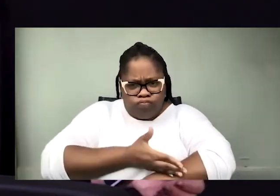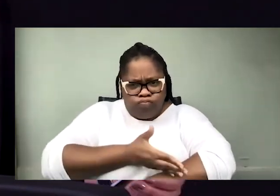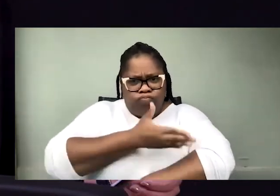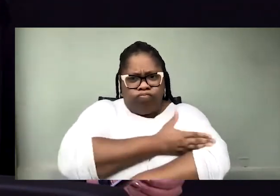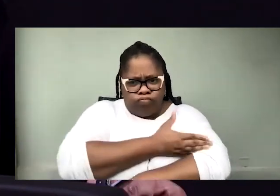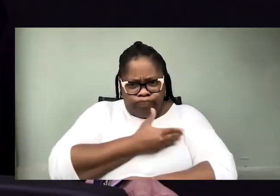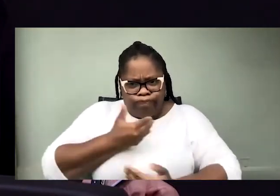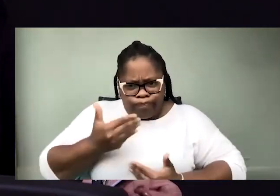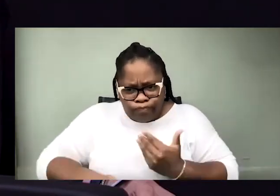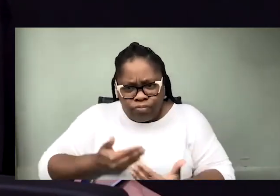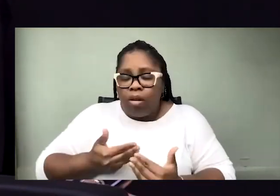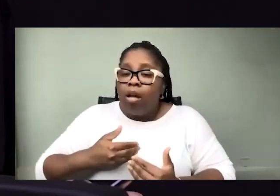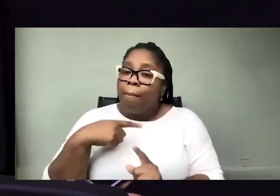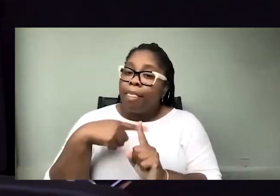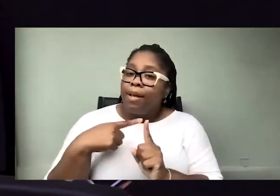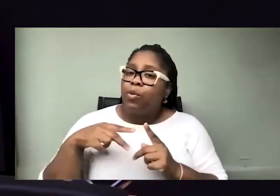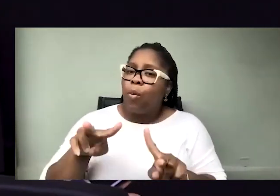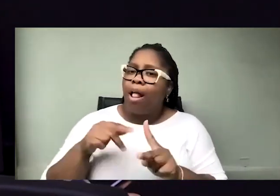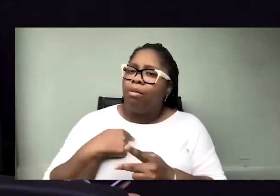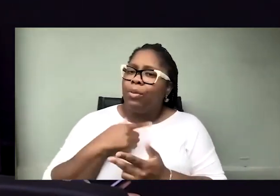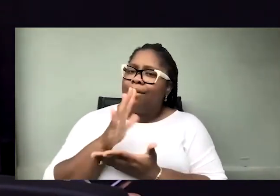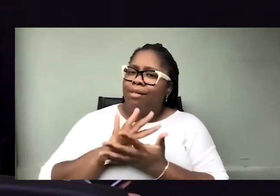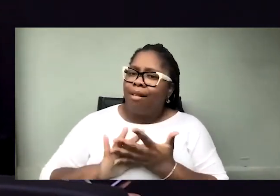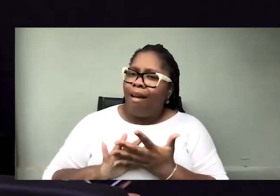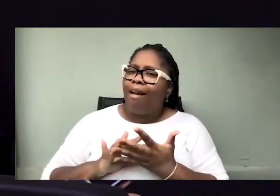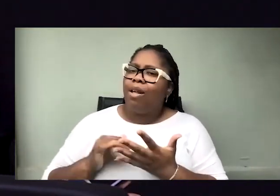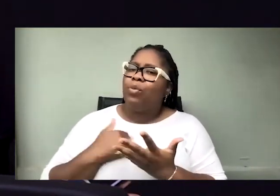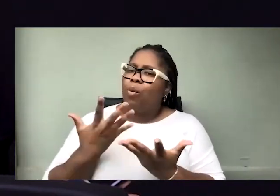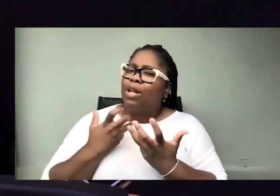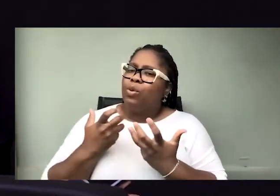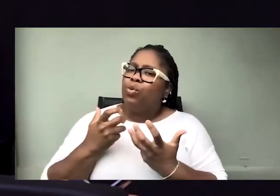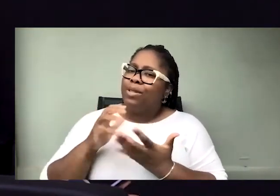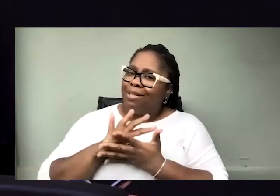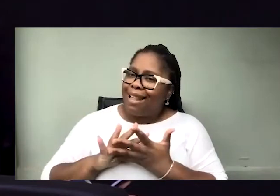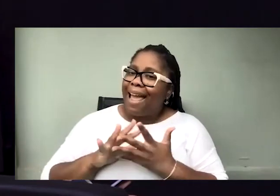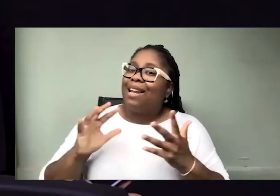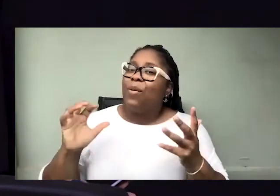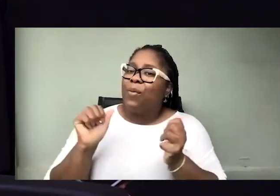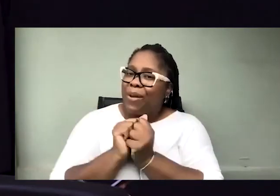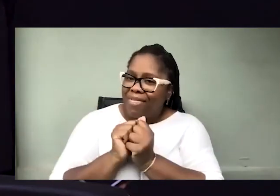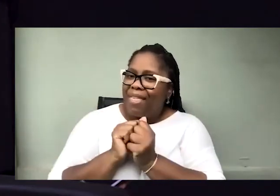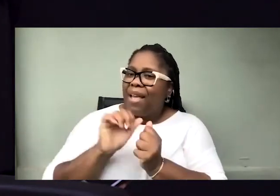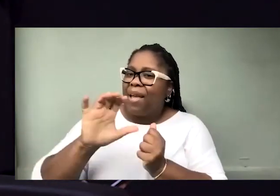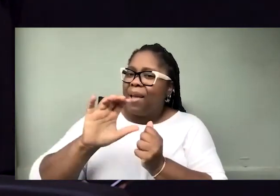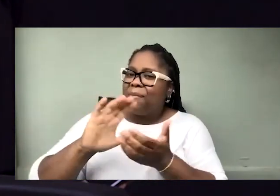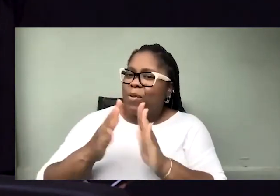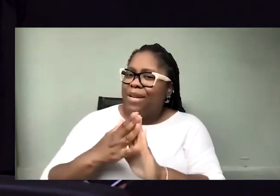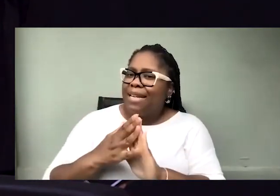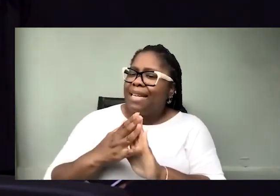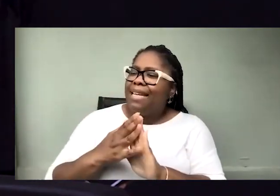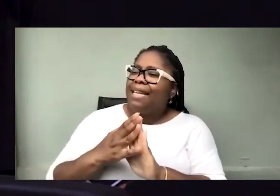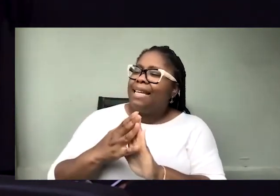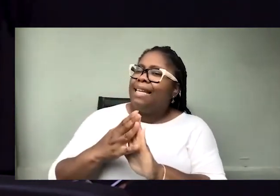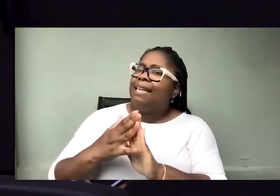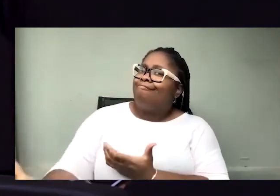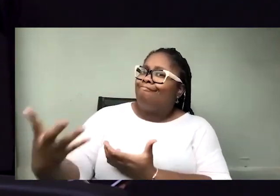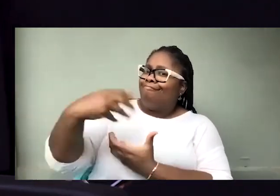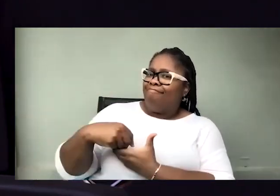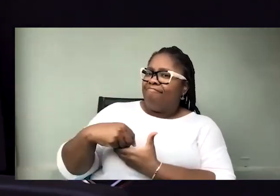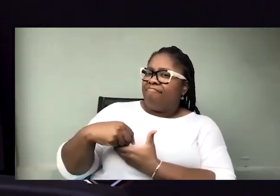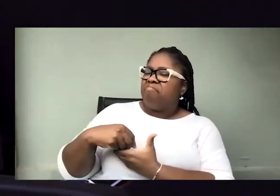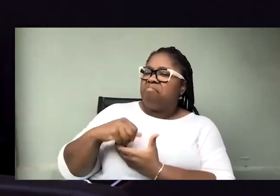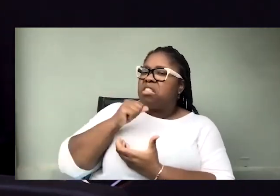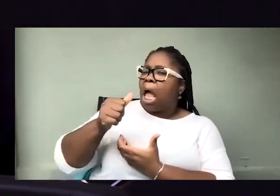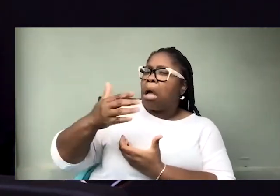think as we look at designing this, that we'd start to design with the community and not for them. I think that's one of the